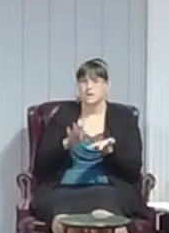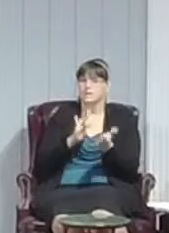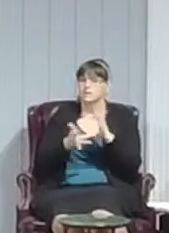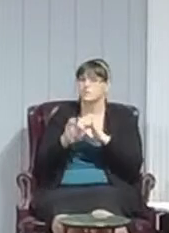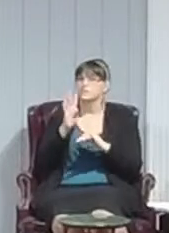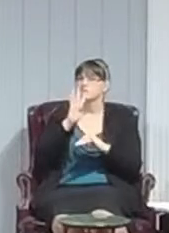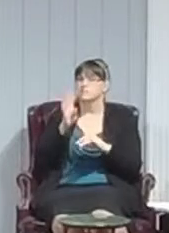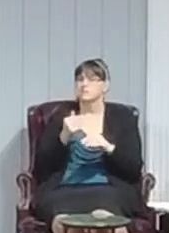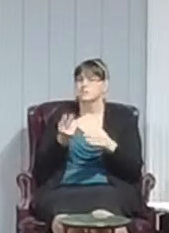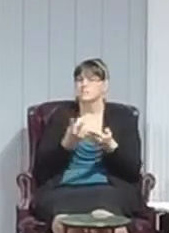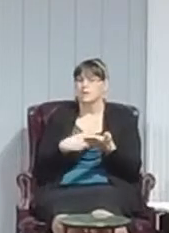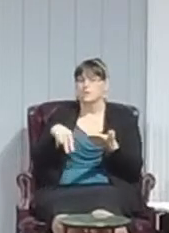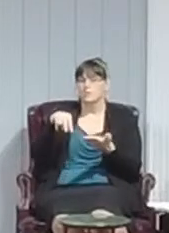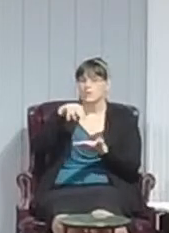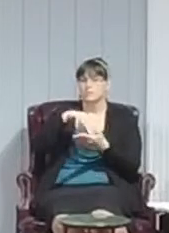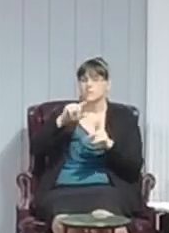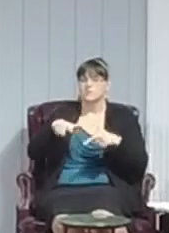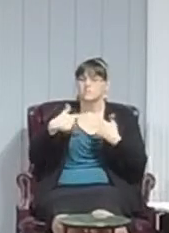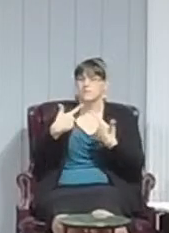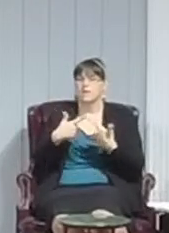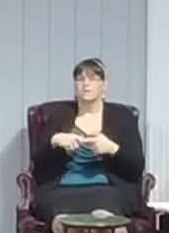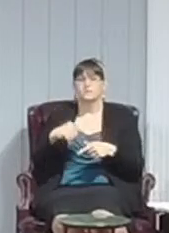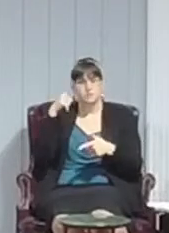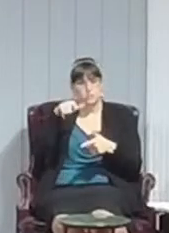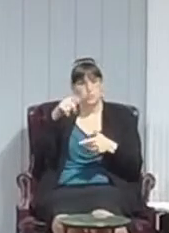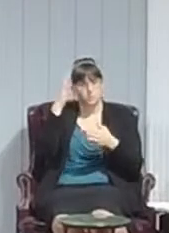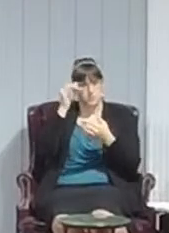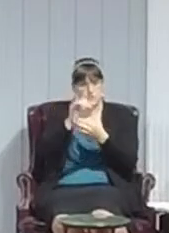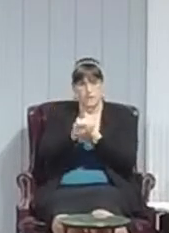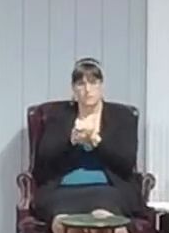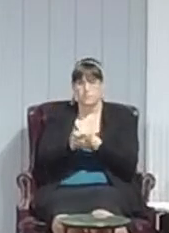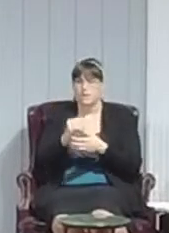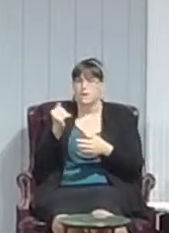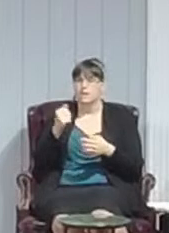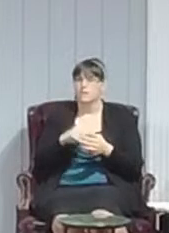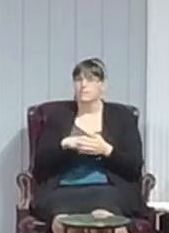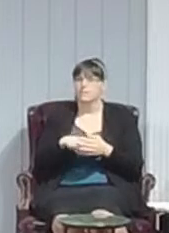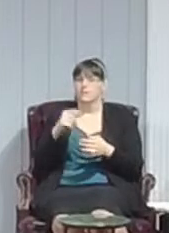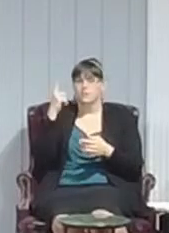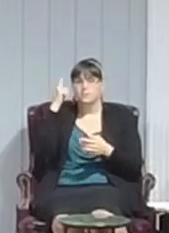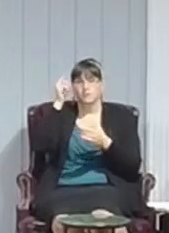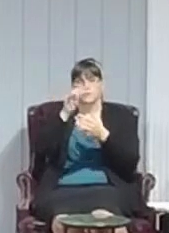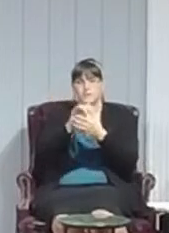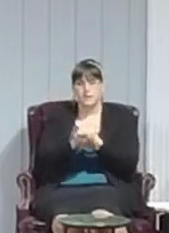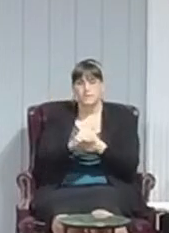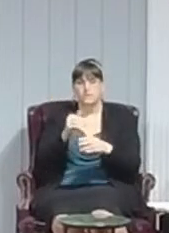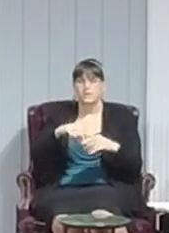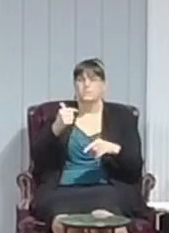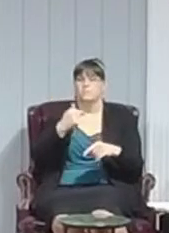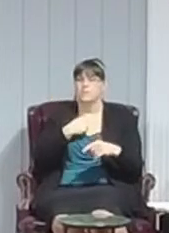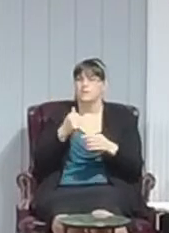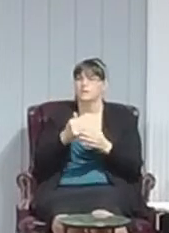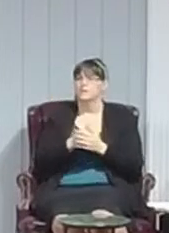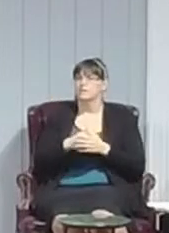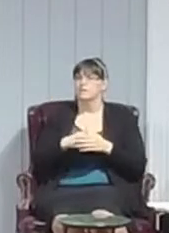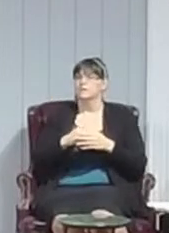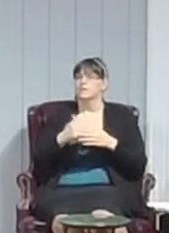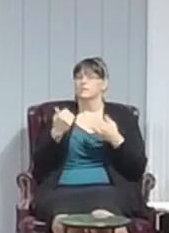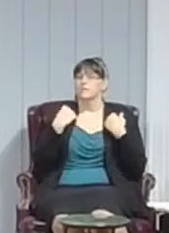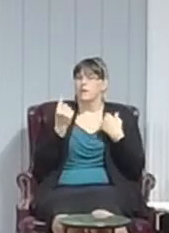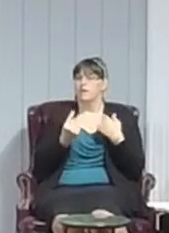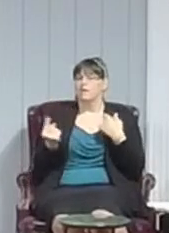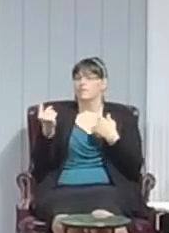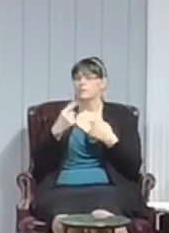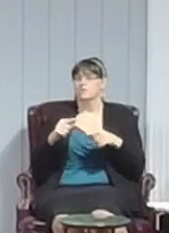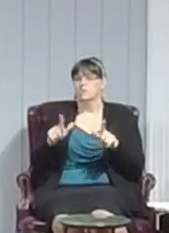the resurrection of life. Do you believe me that, if a person believes it, do you believe? If you believe me, that you have eternal